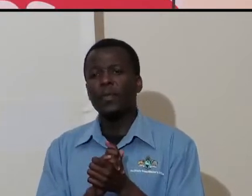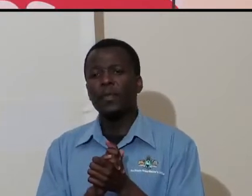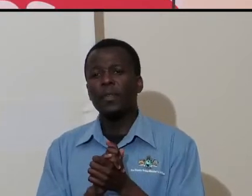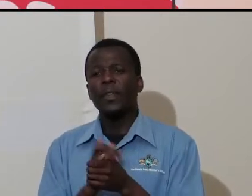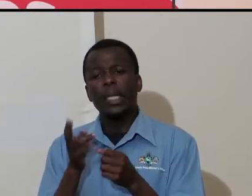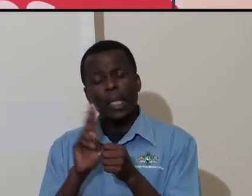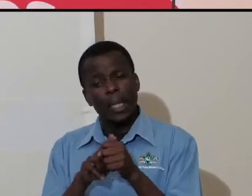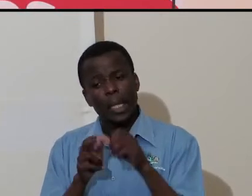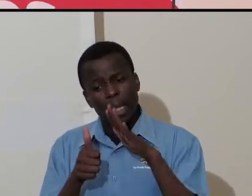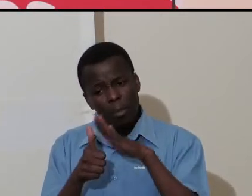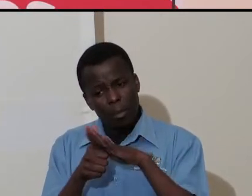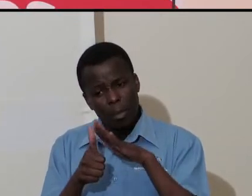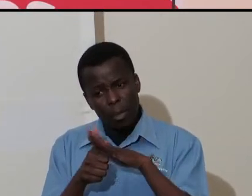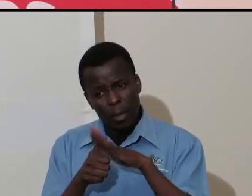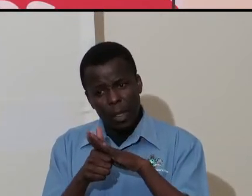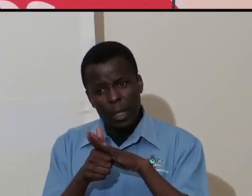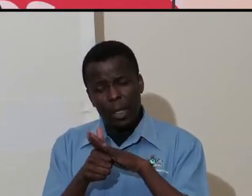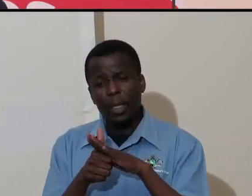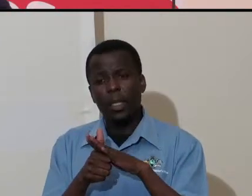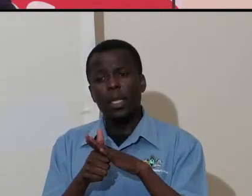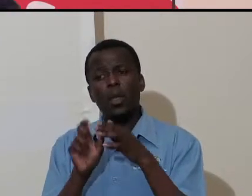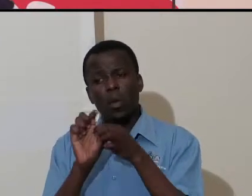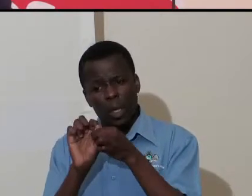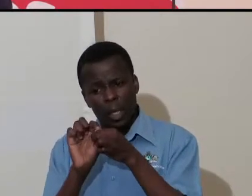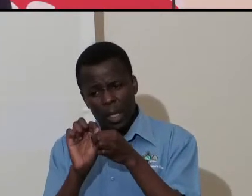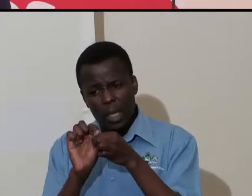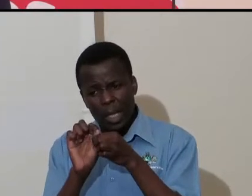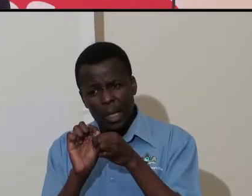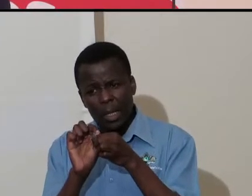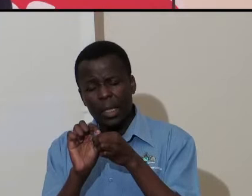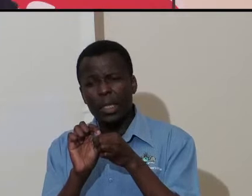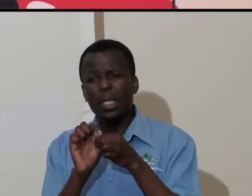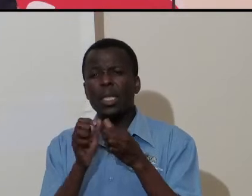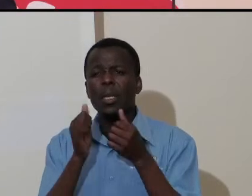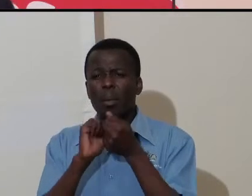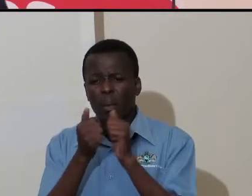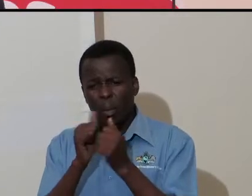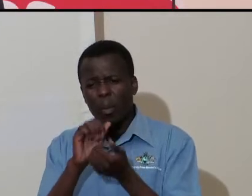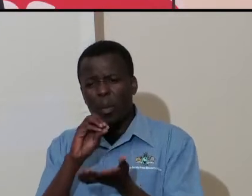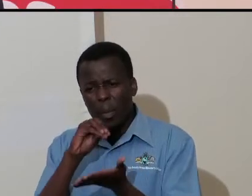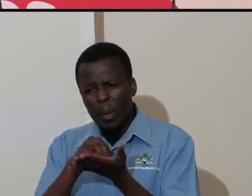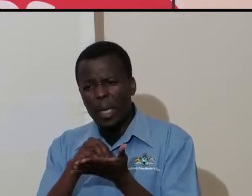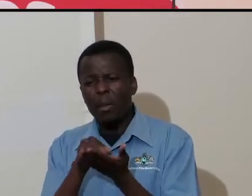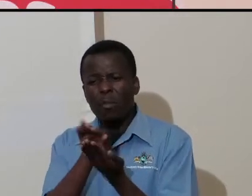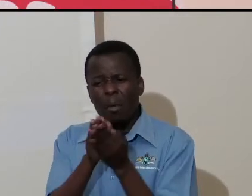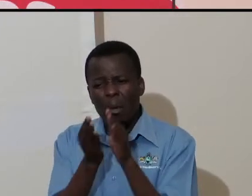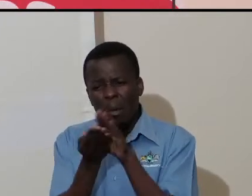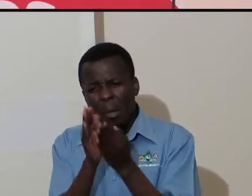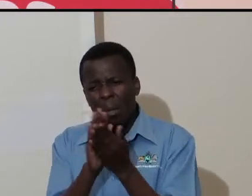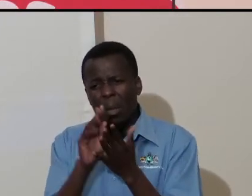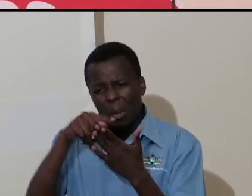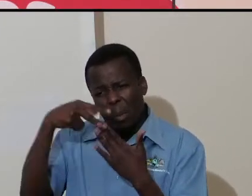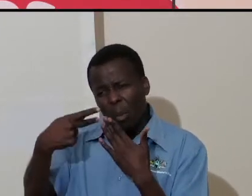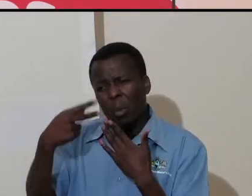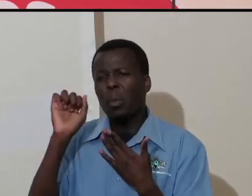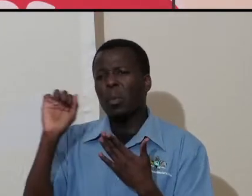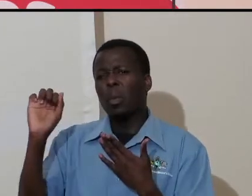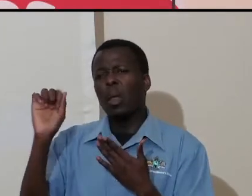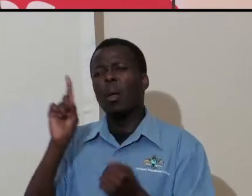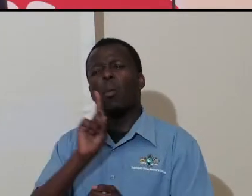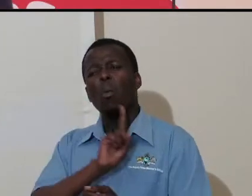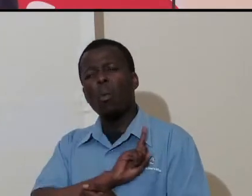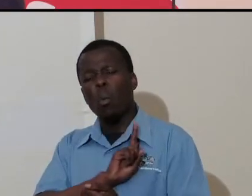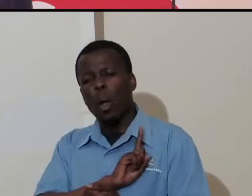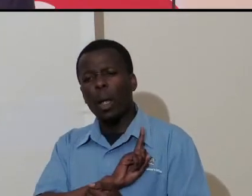society organizations faced structural constraints to maintain their presence and programs due to financial, human,